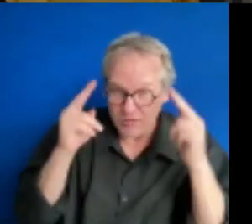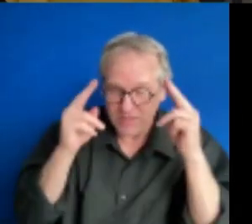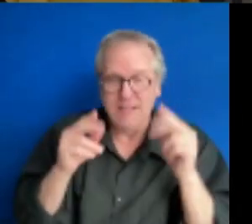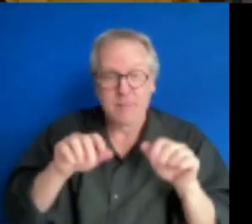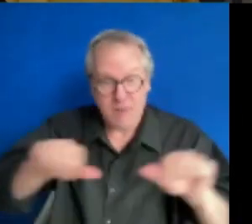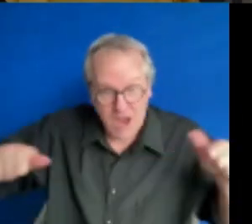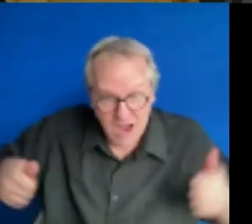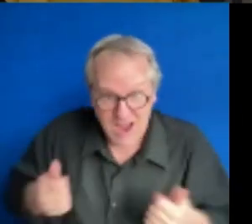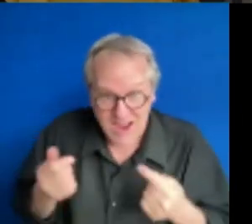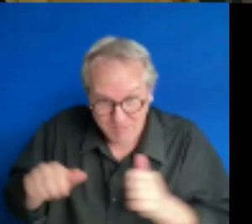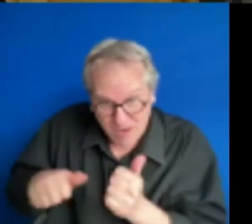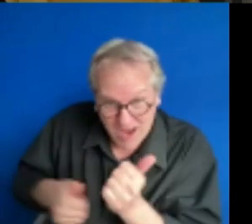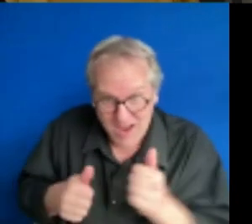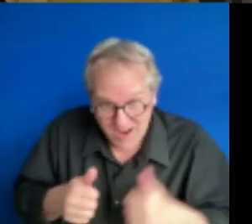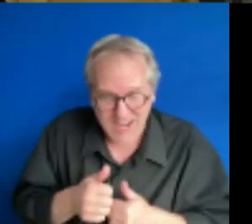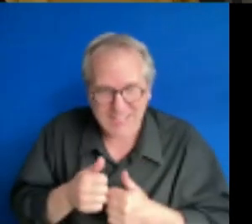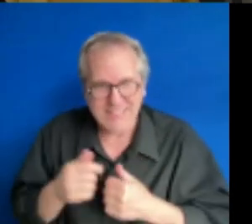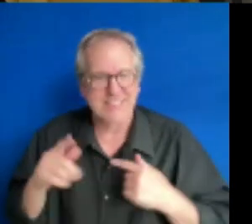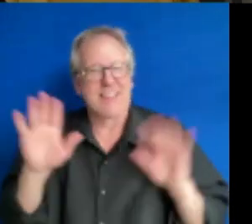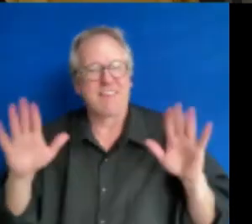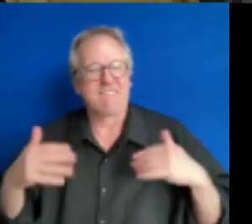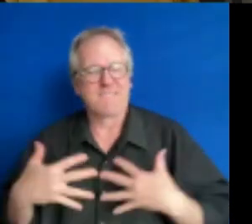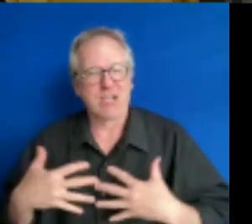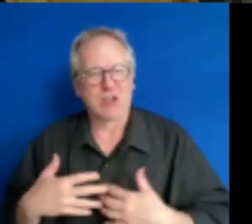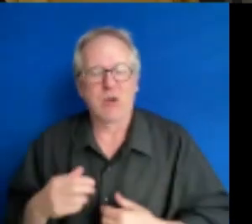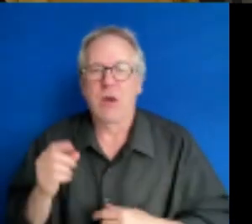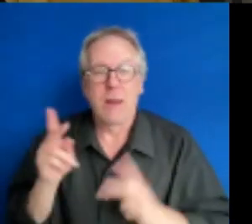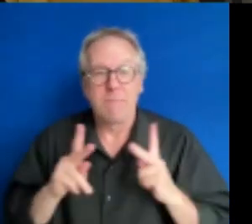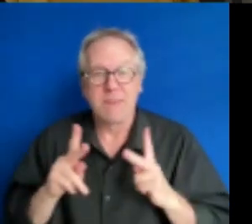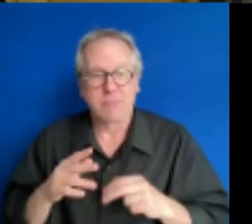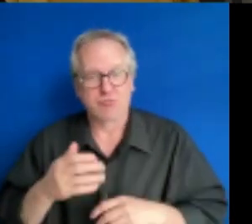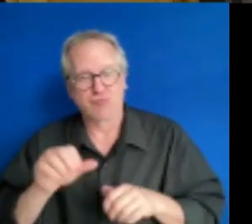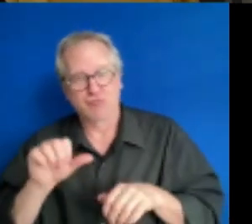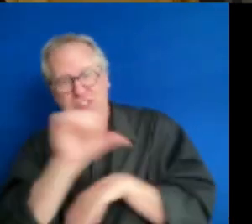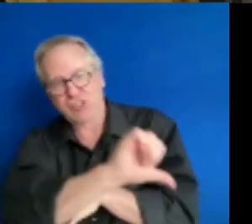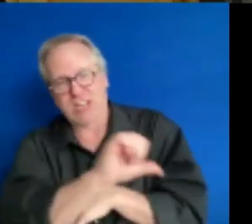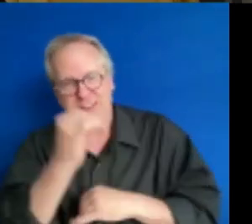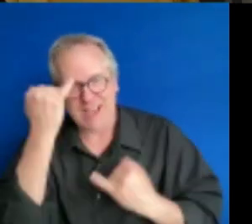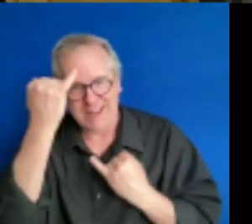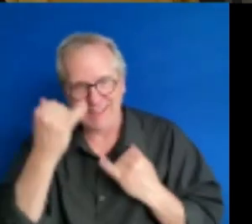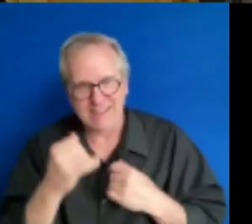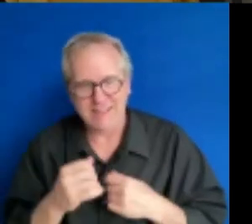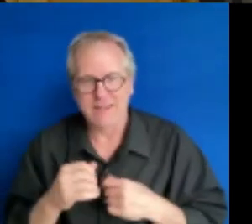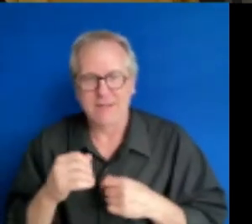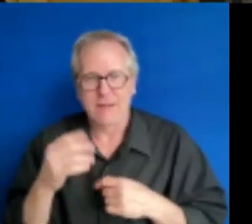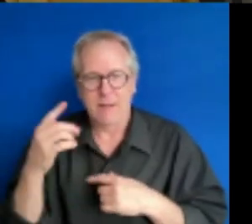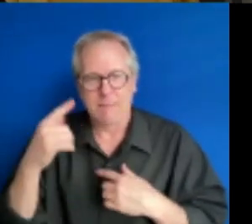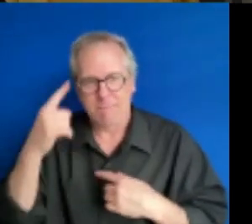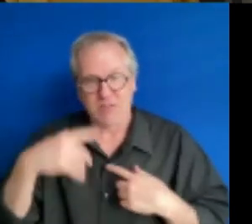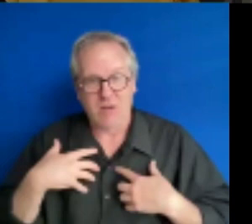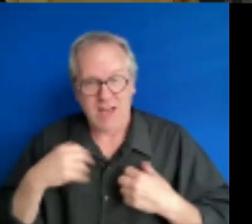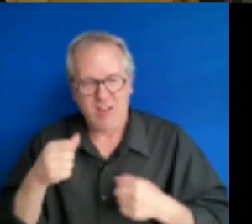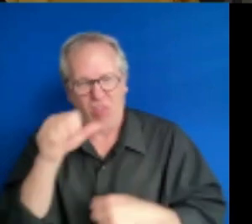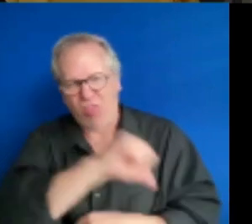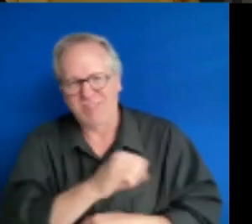who struggle to talk about mental health, or who reject the idea of mental health struggles